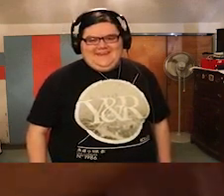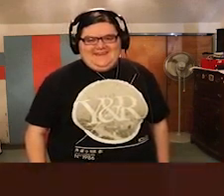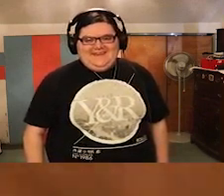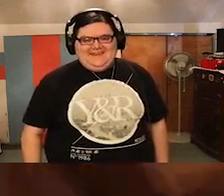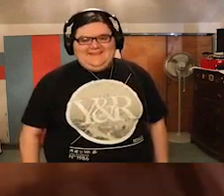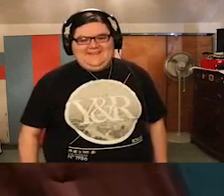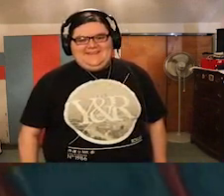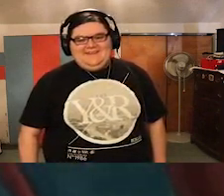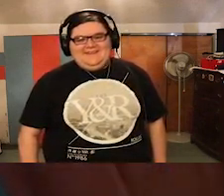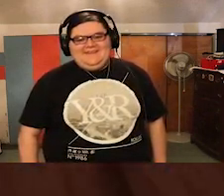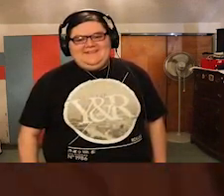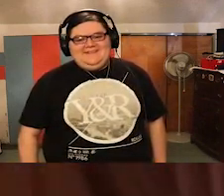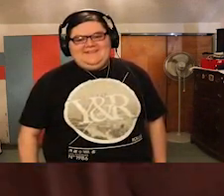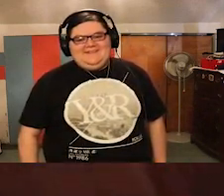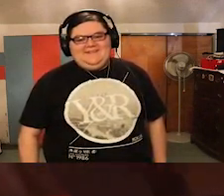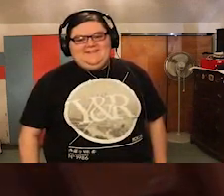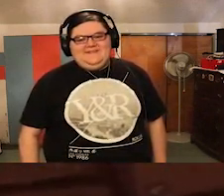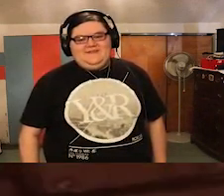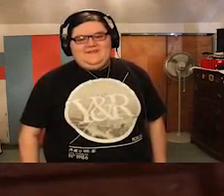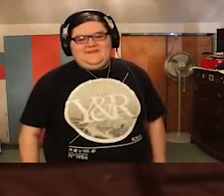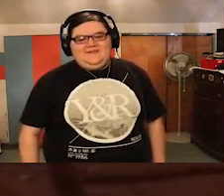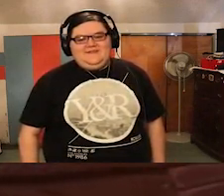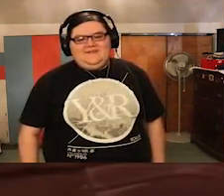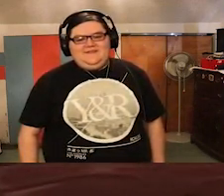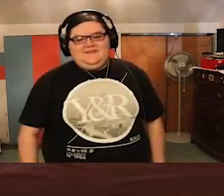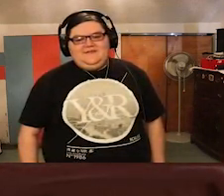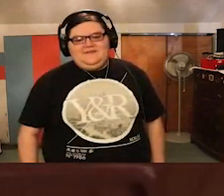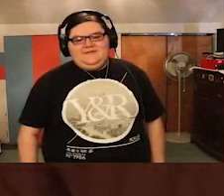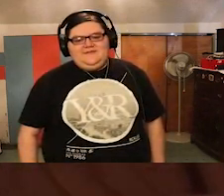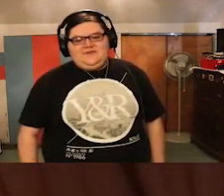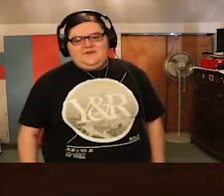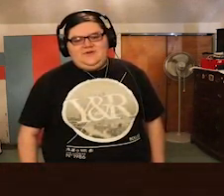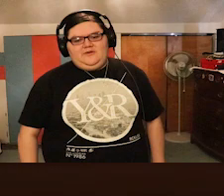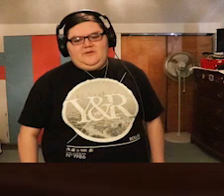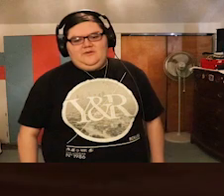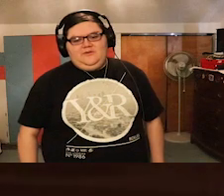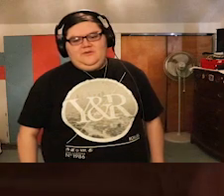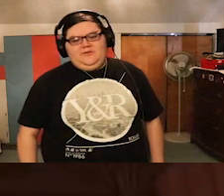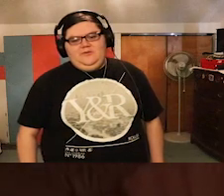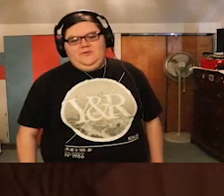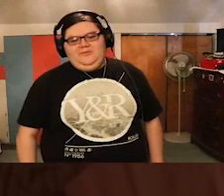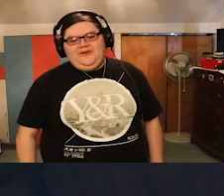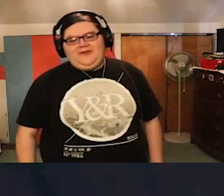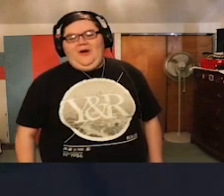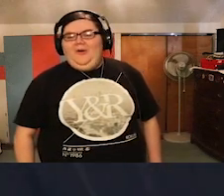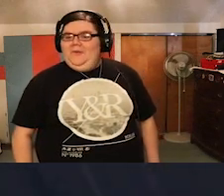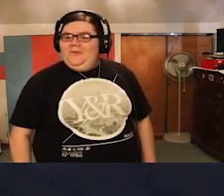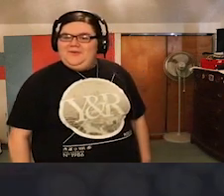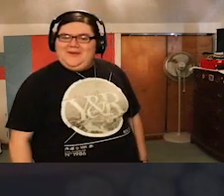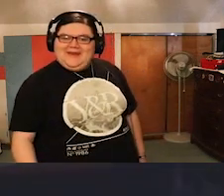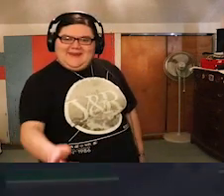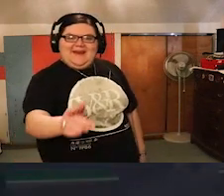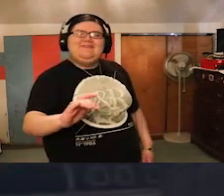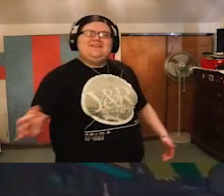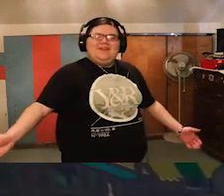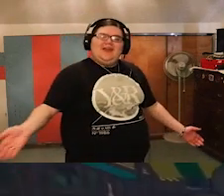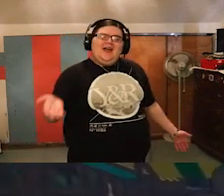Simon! So many shots. You could have aligned that. You sent it left, mate. Oh, he's done well there. But he's. Oh, he made it in. I was going to